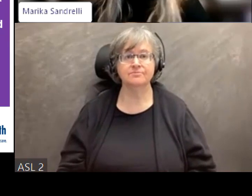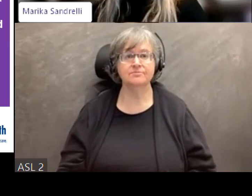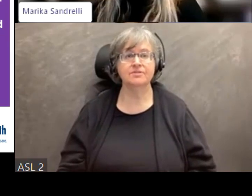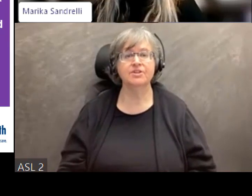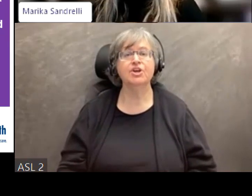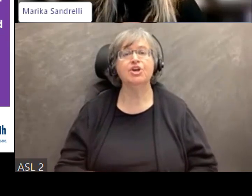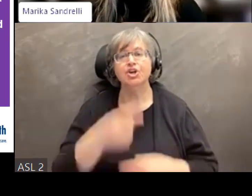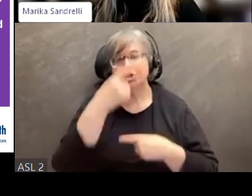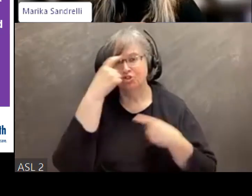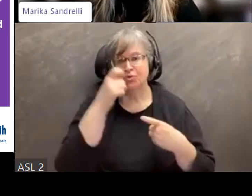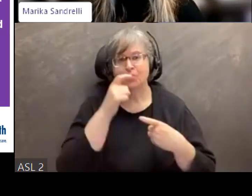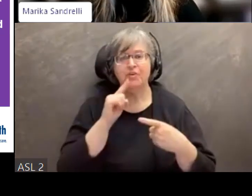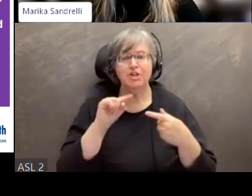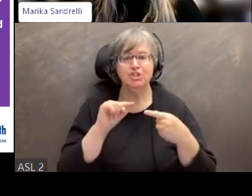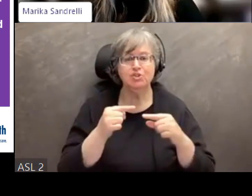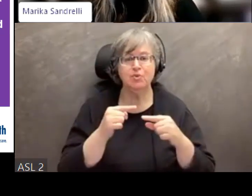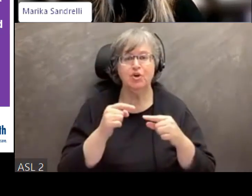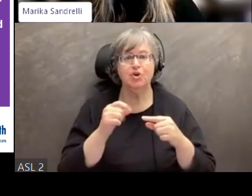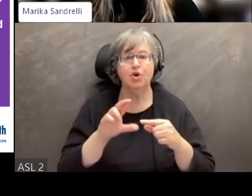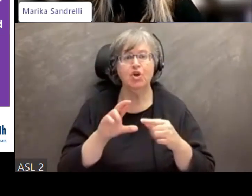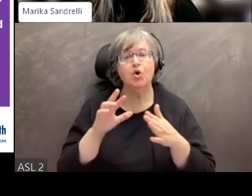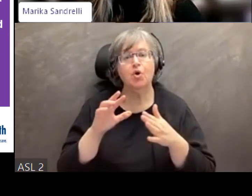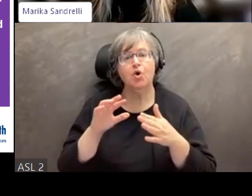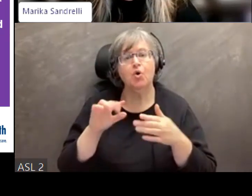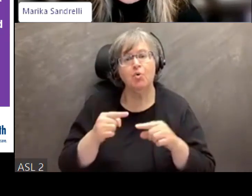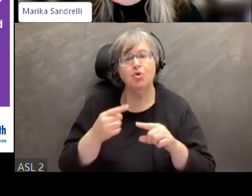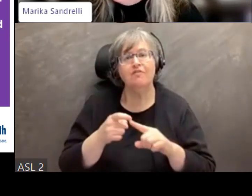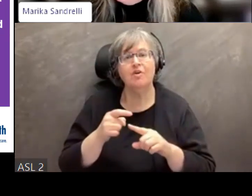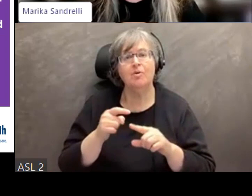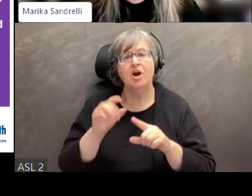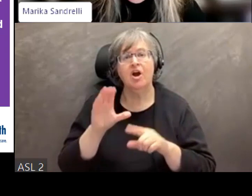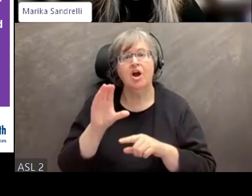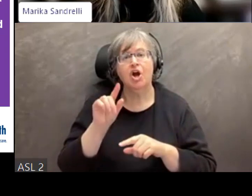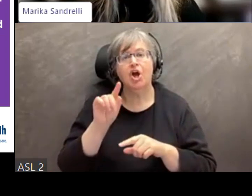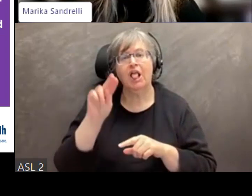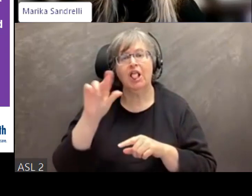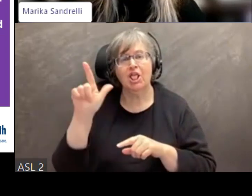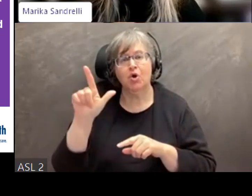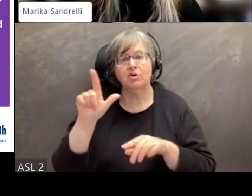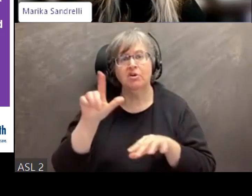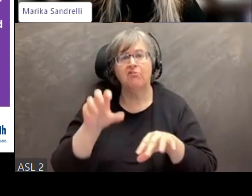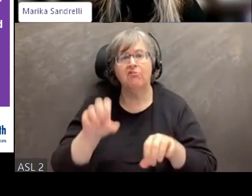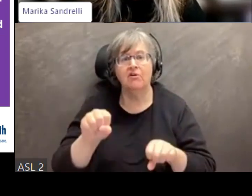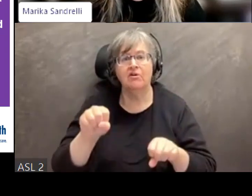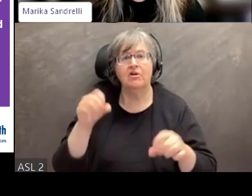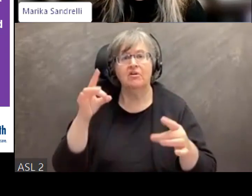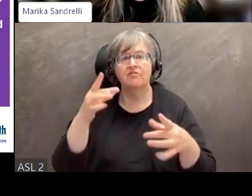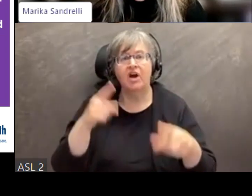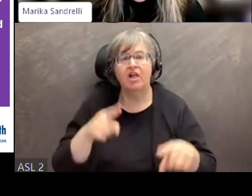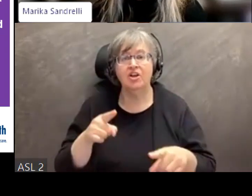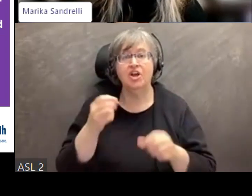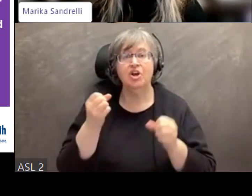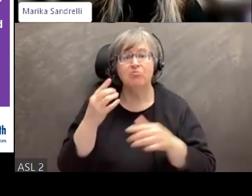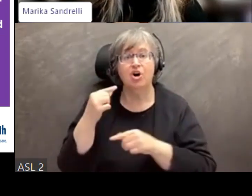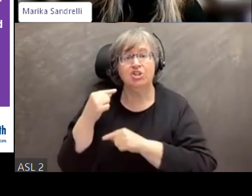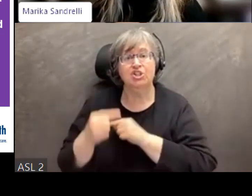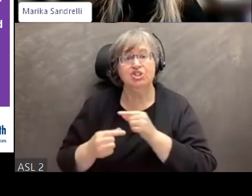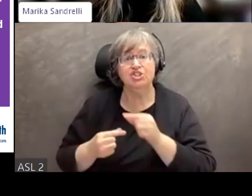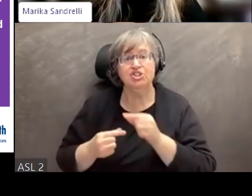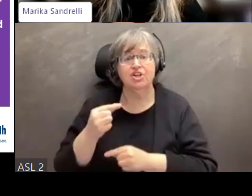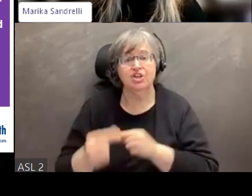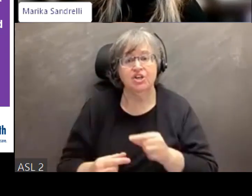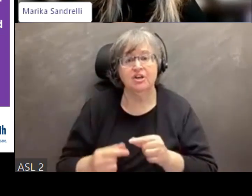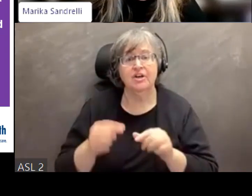Okay, thanks. That trauma is an injury or wounding from colonial violence that can be multi-generational and